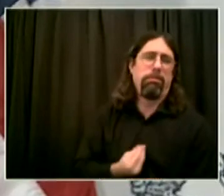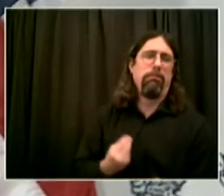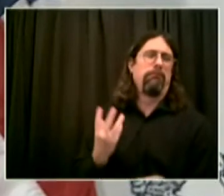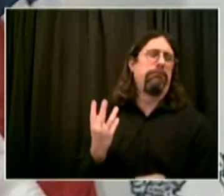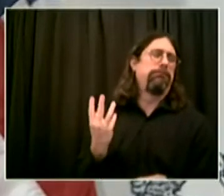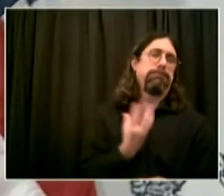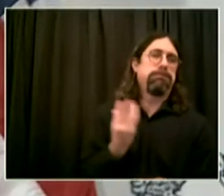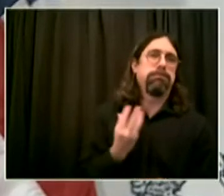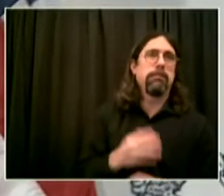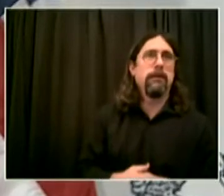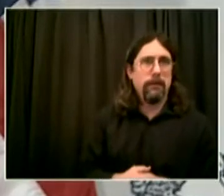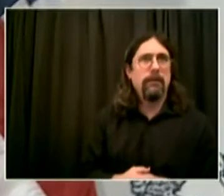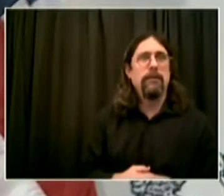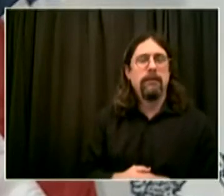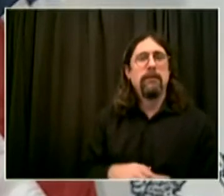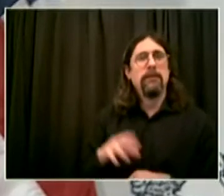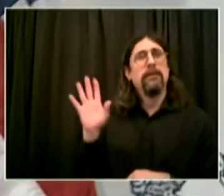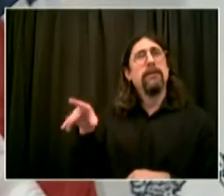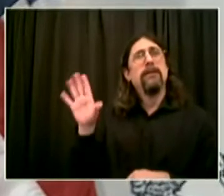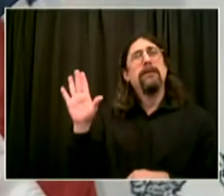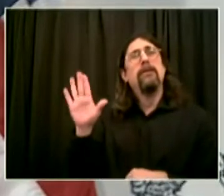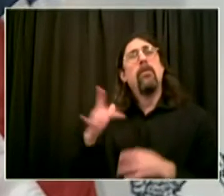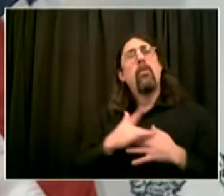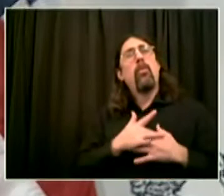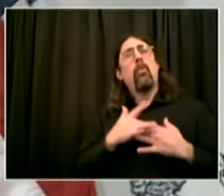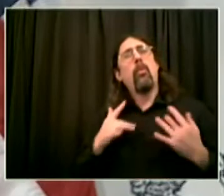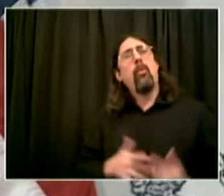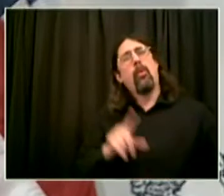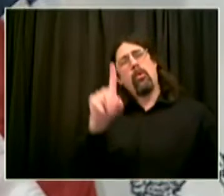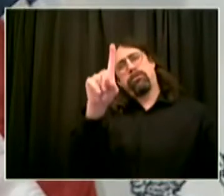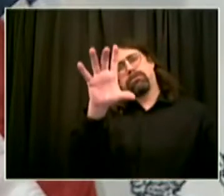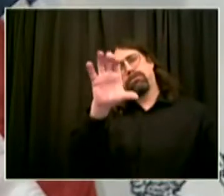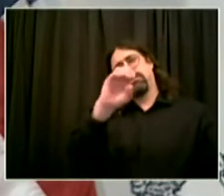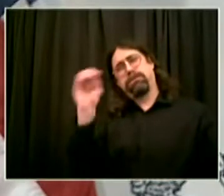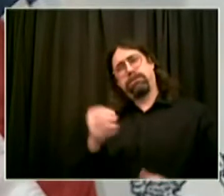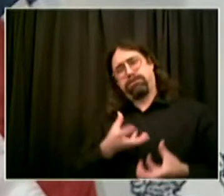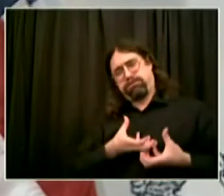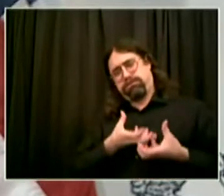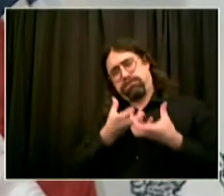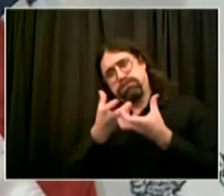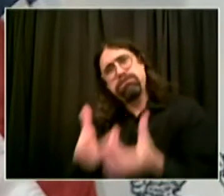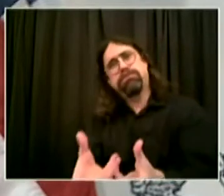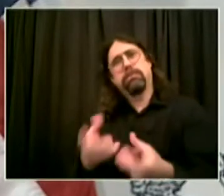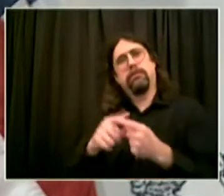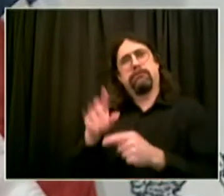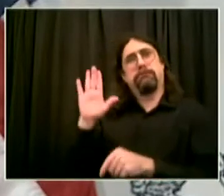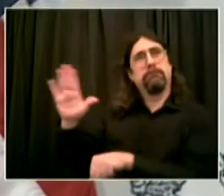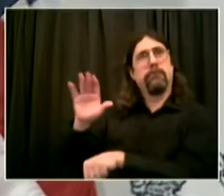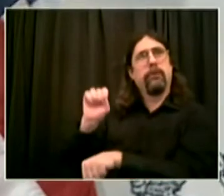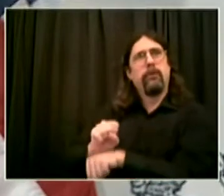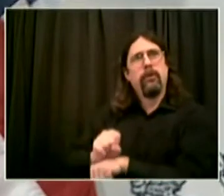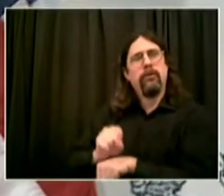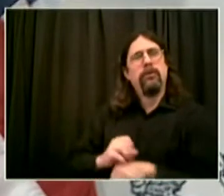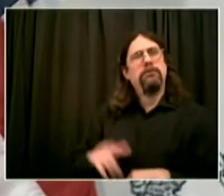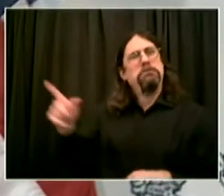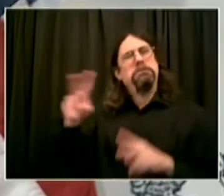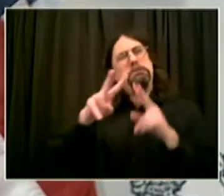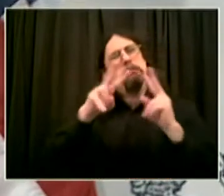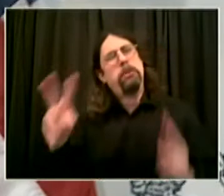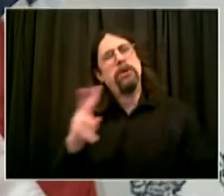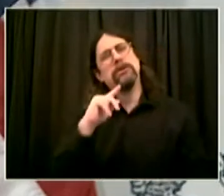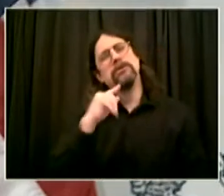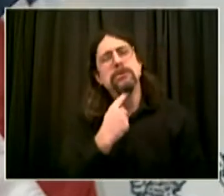And we talked about the value of this change, of this reform. And the commissioner talked about the